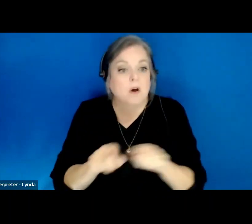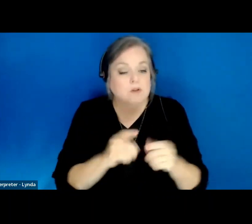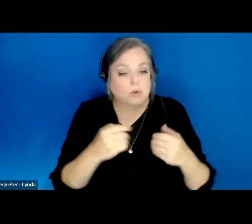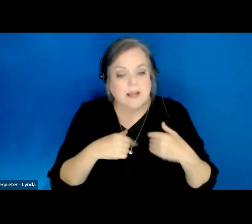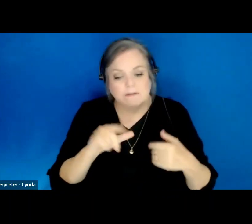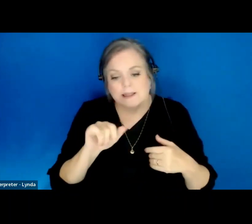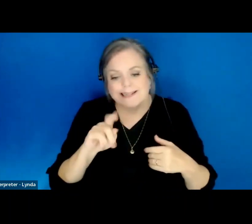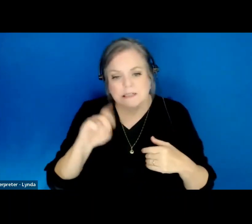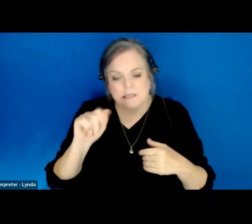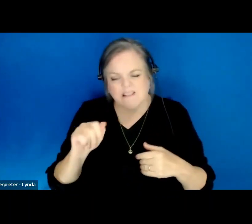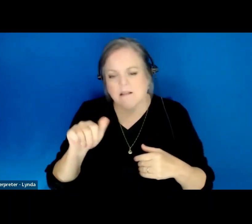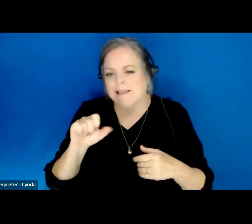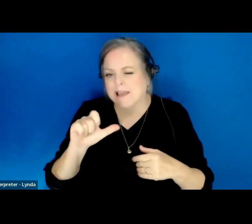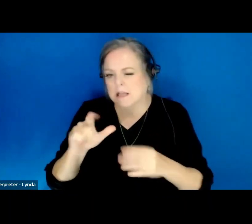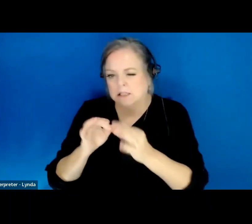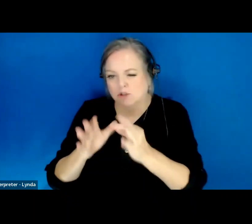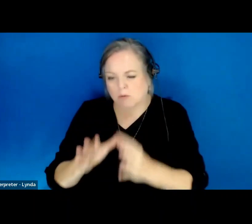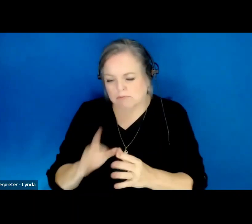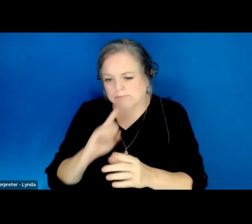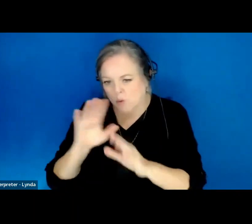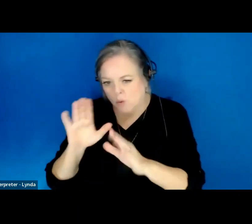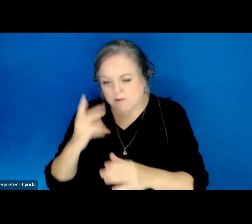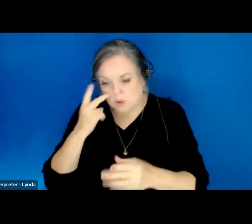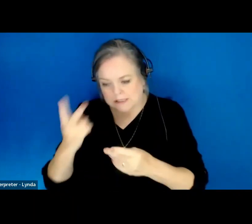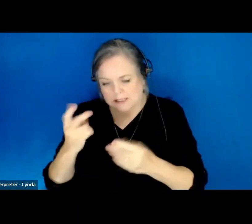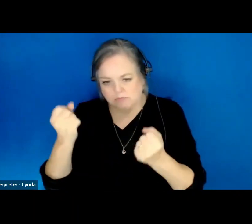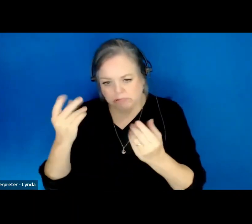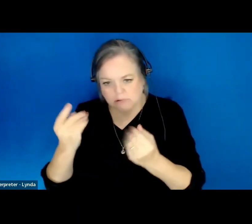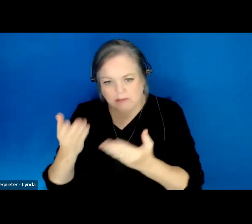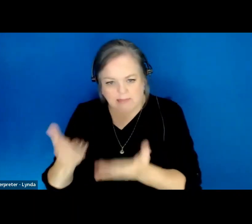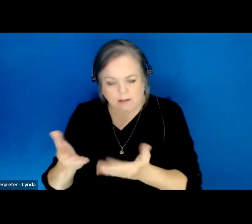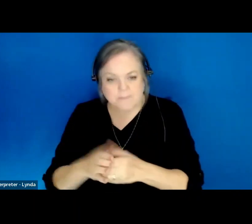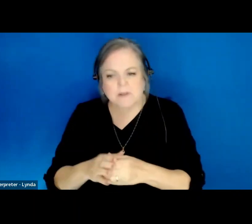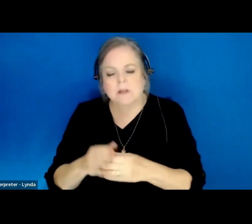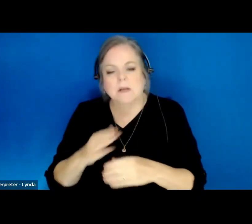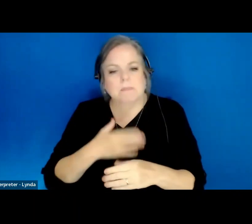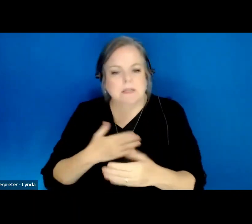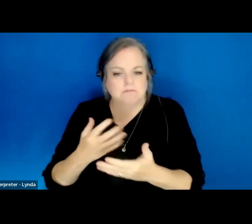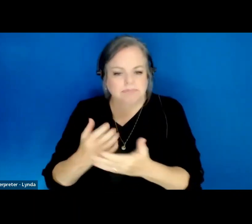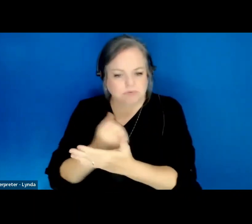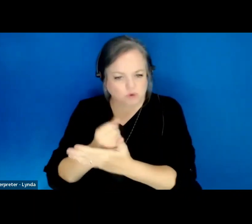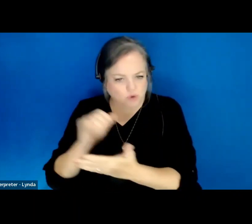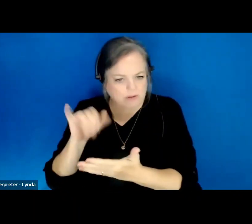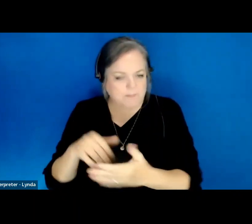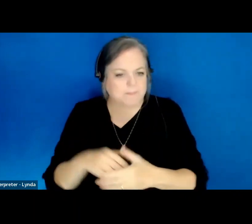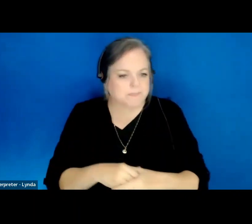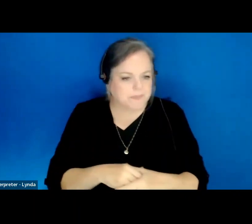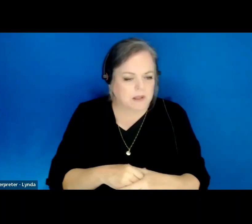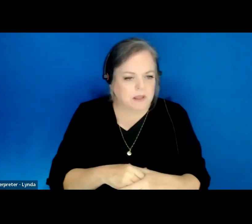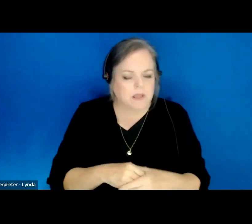interpreter, who is just wonderful, and you see her there. Please utilize her. Feel free